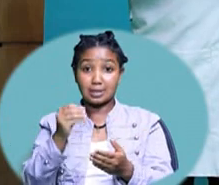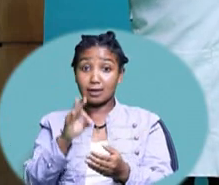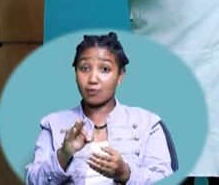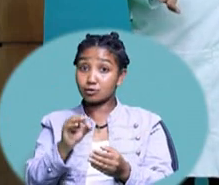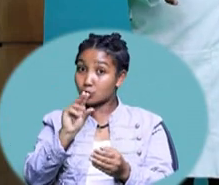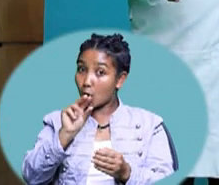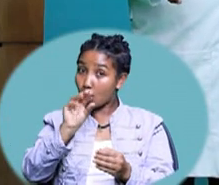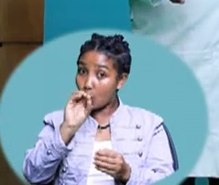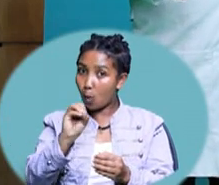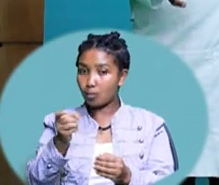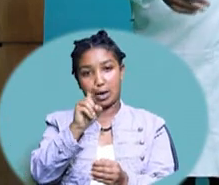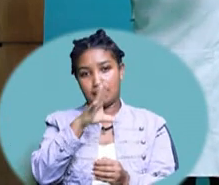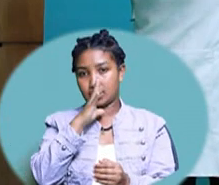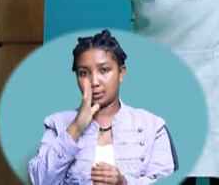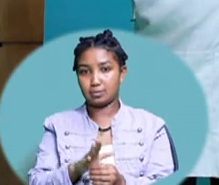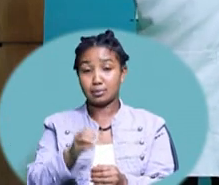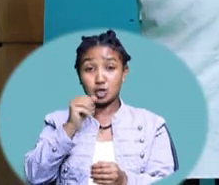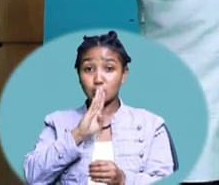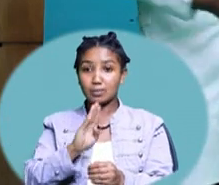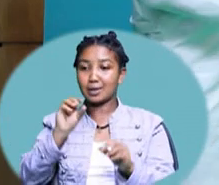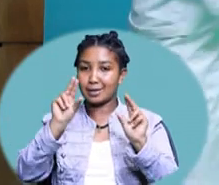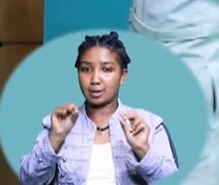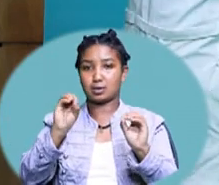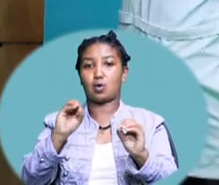force must not be 0, or there should be a